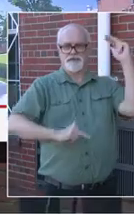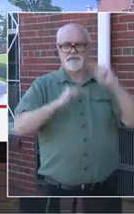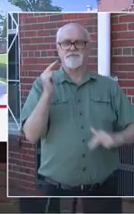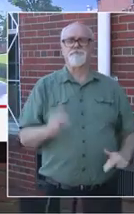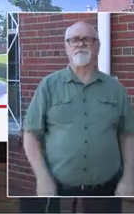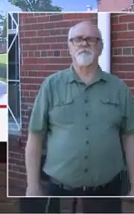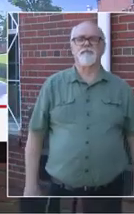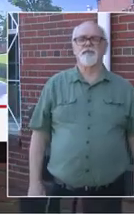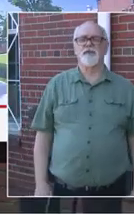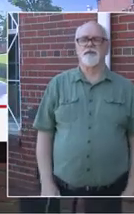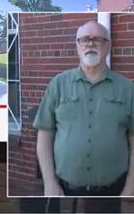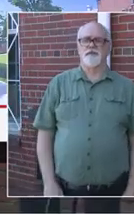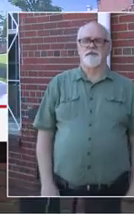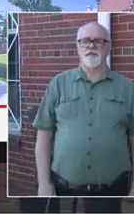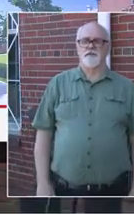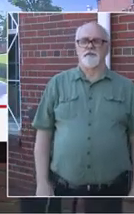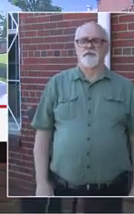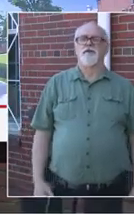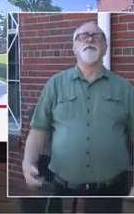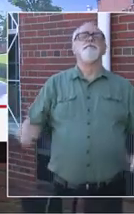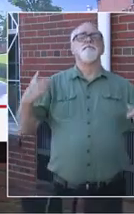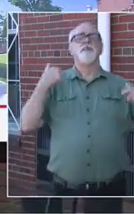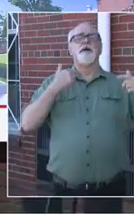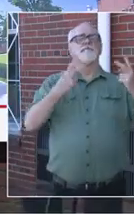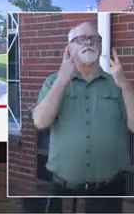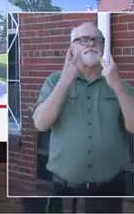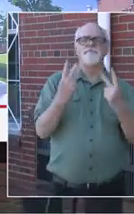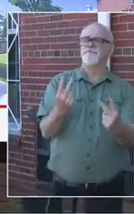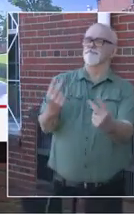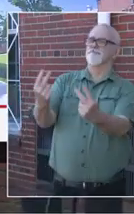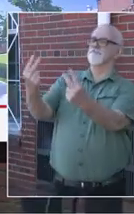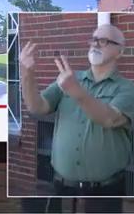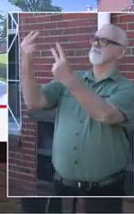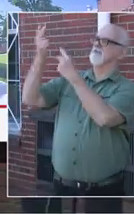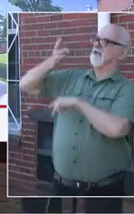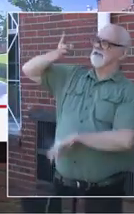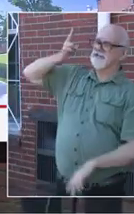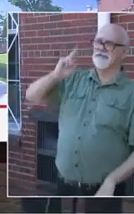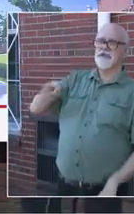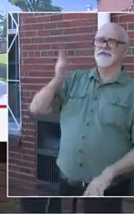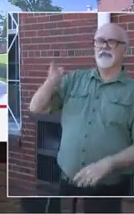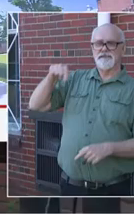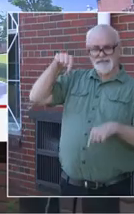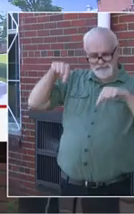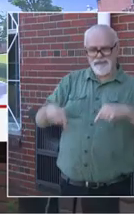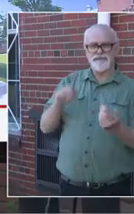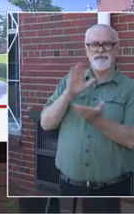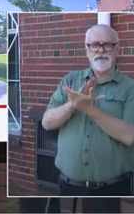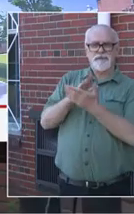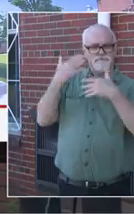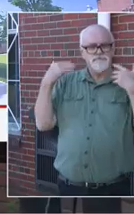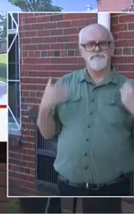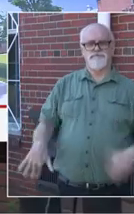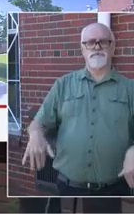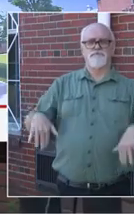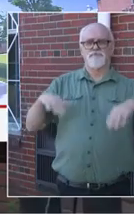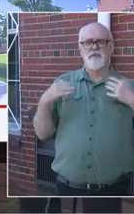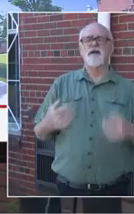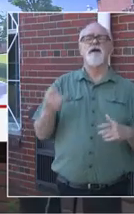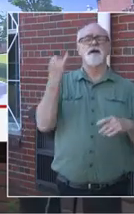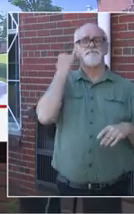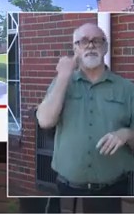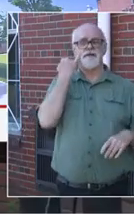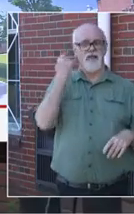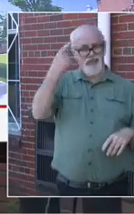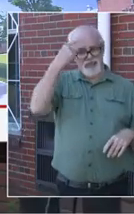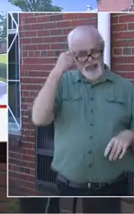Reflecting on the rich legacy here at this school reminds me of something in his namesake, and that is, if you think you can do it, you